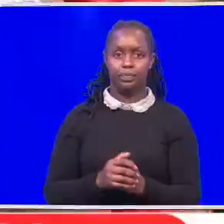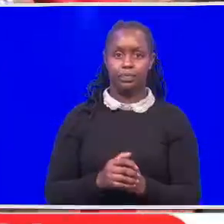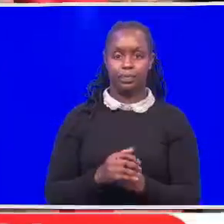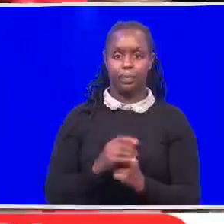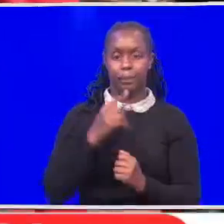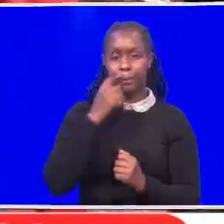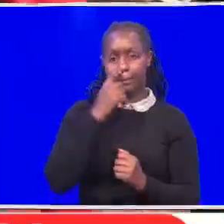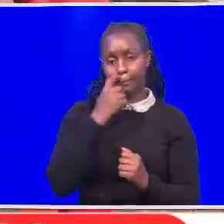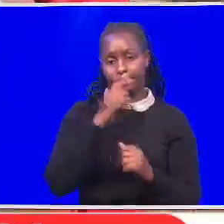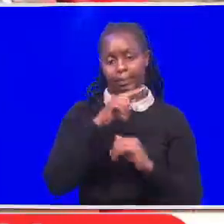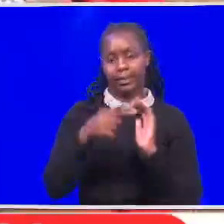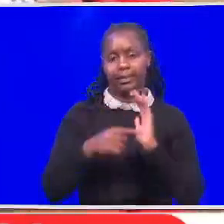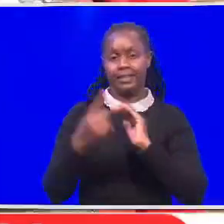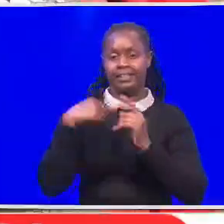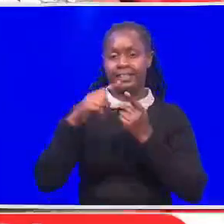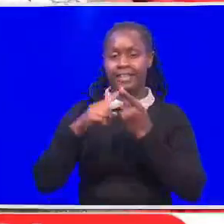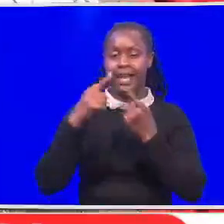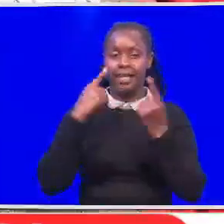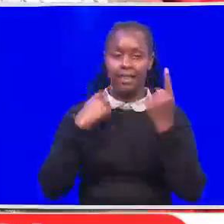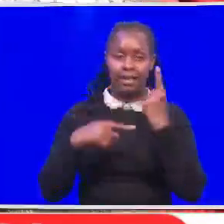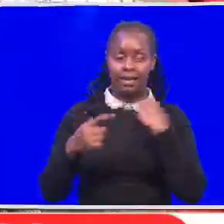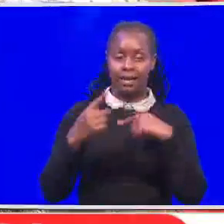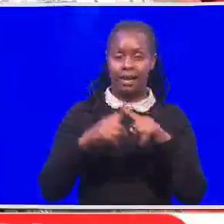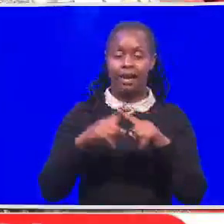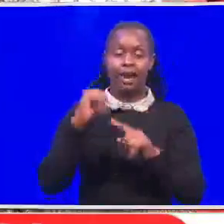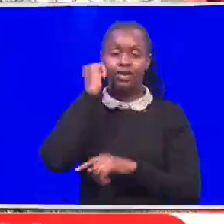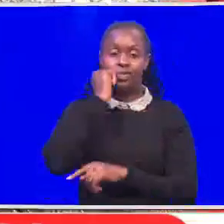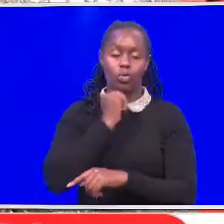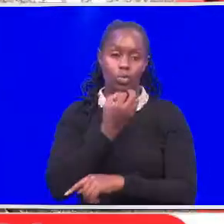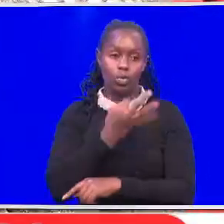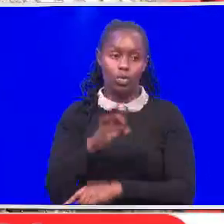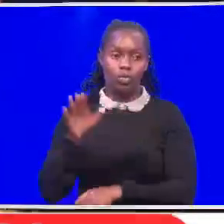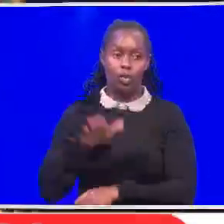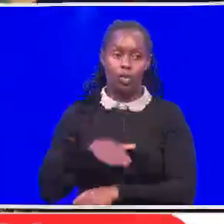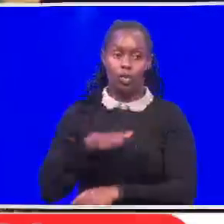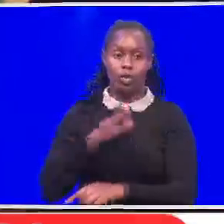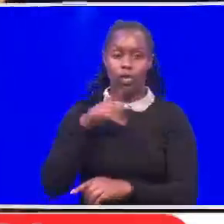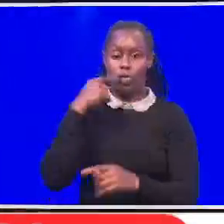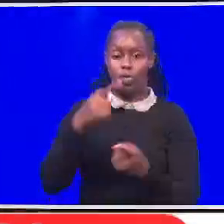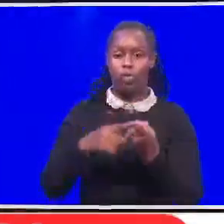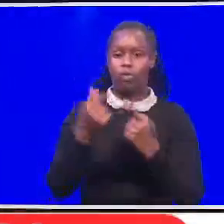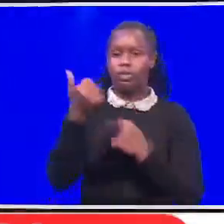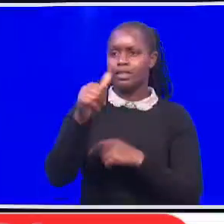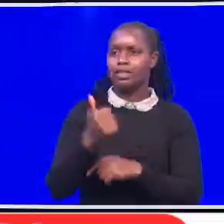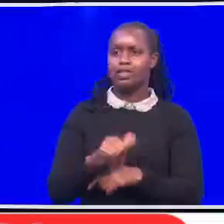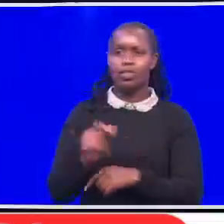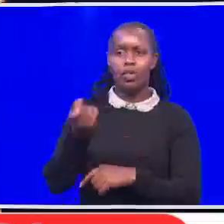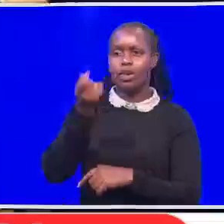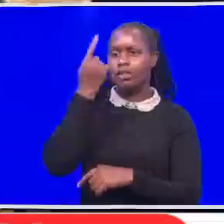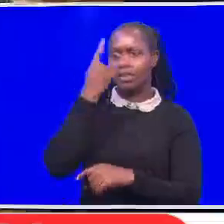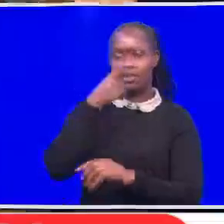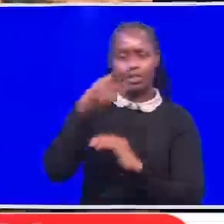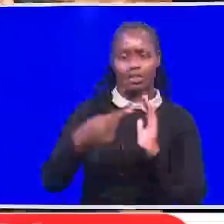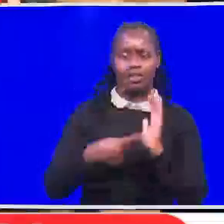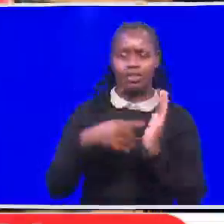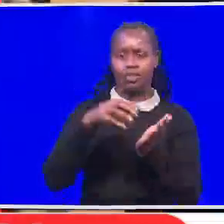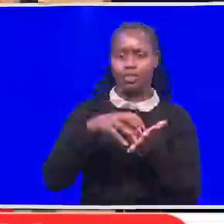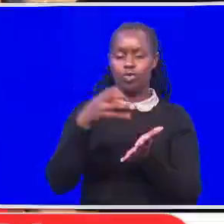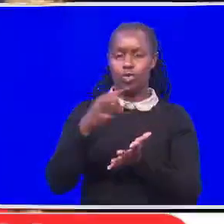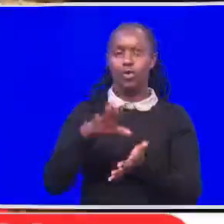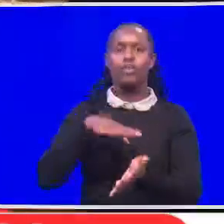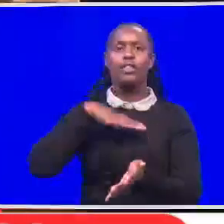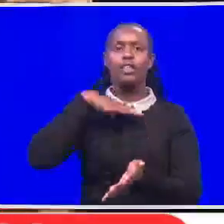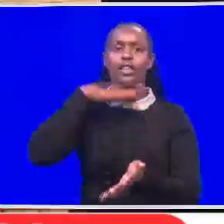It is the cry, pain and sorrow of a widow yet to come to terms with the unfortunate demise of her